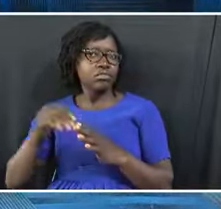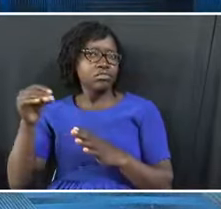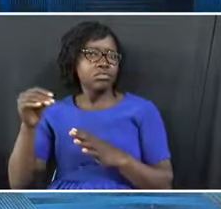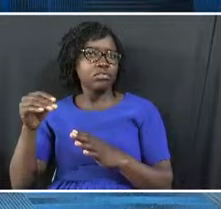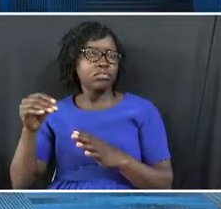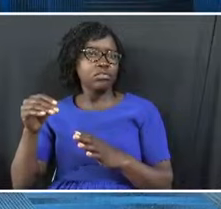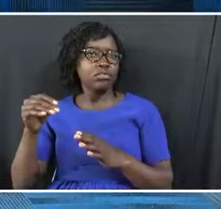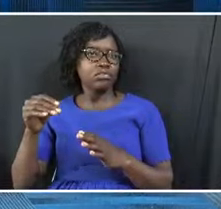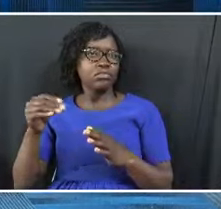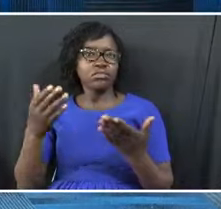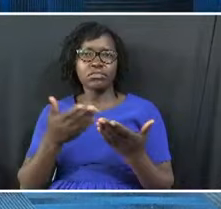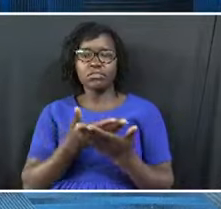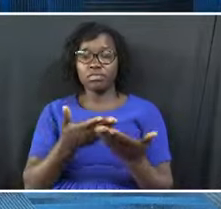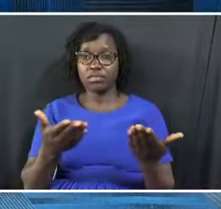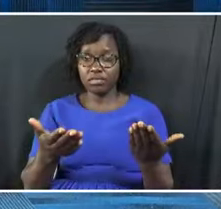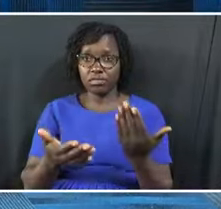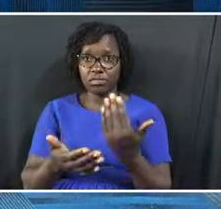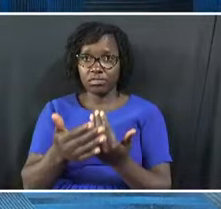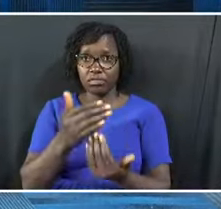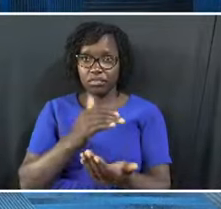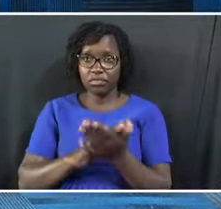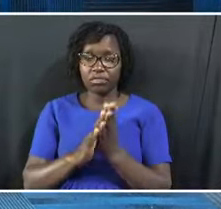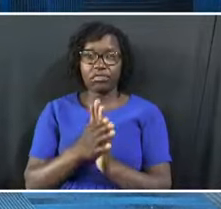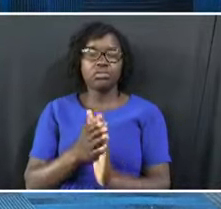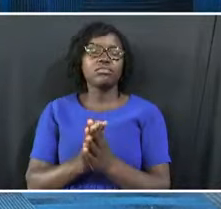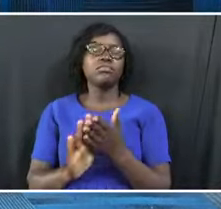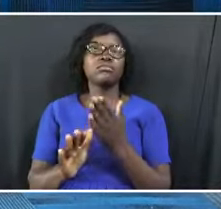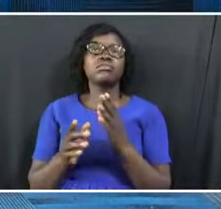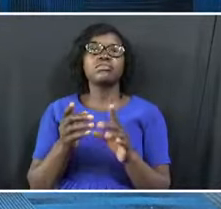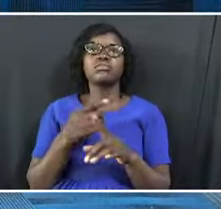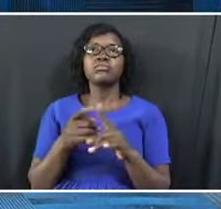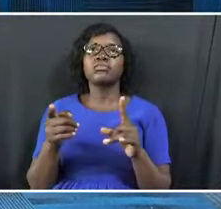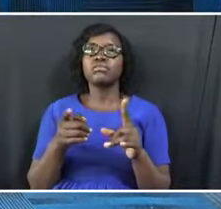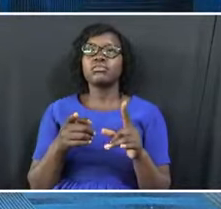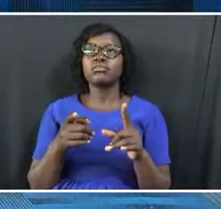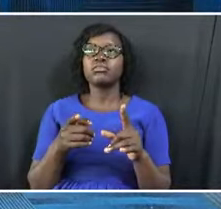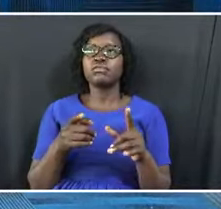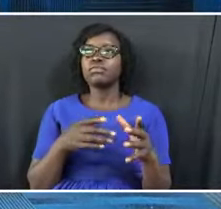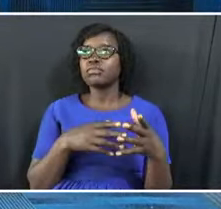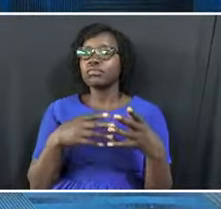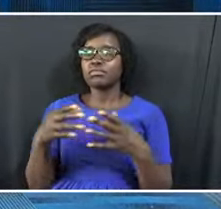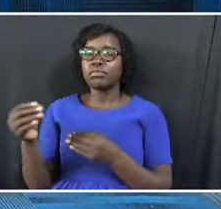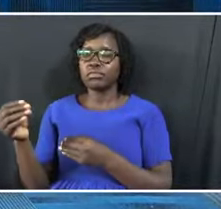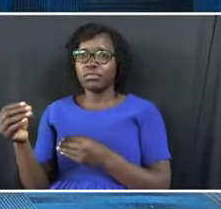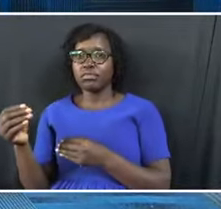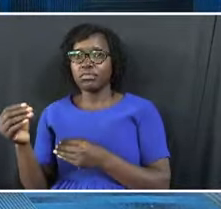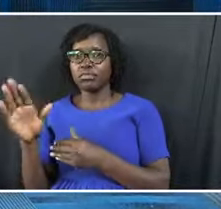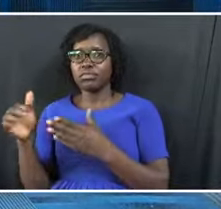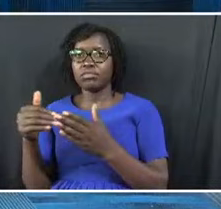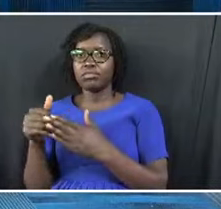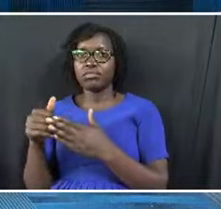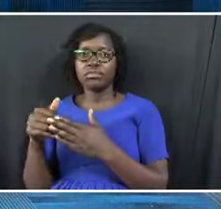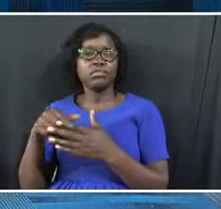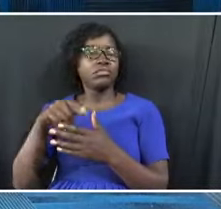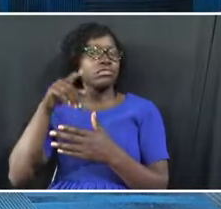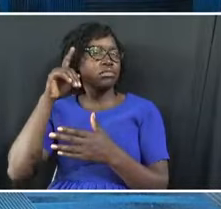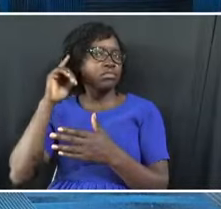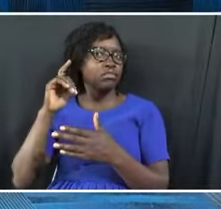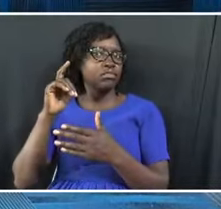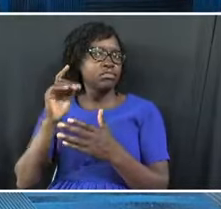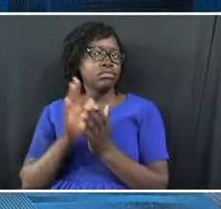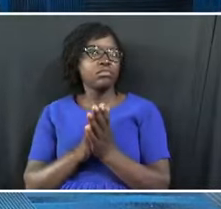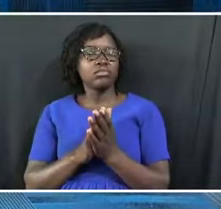grave, it is pallid, and it is forgiven. But when gospel lands on the ears of a casual Christian,